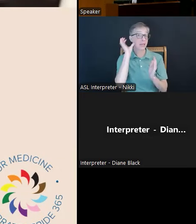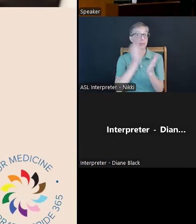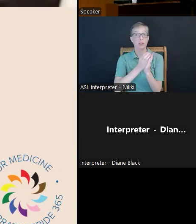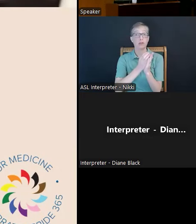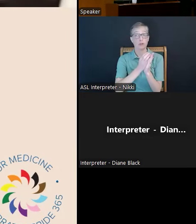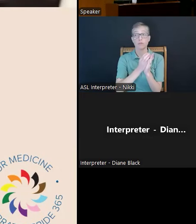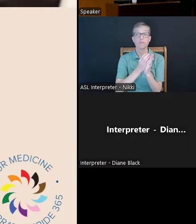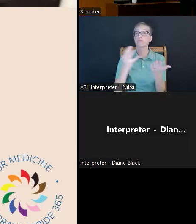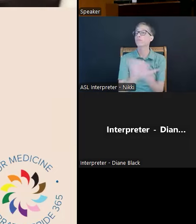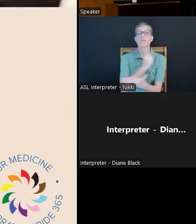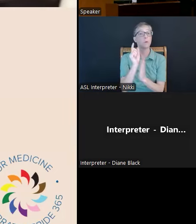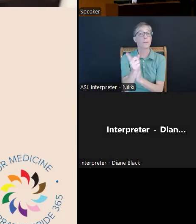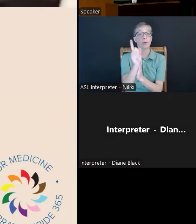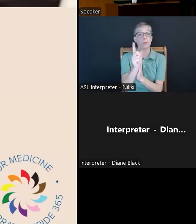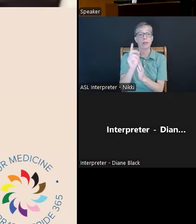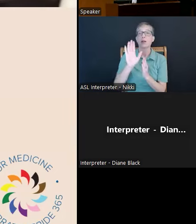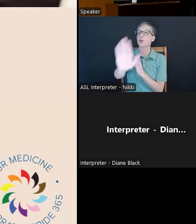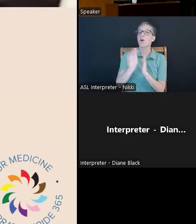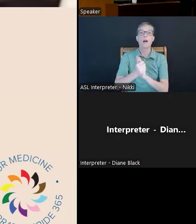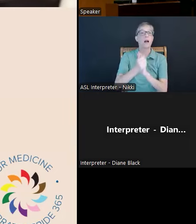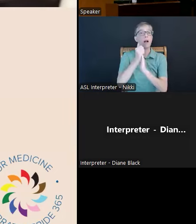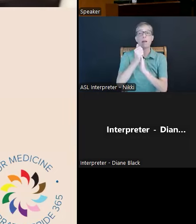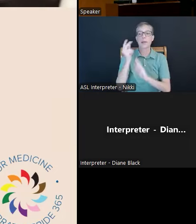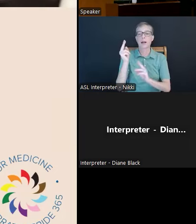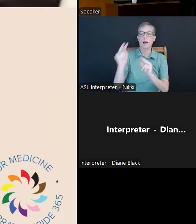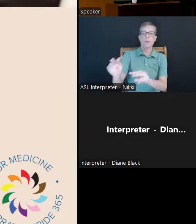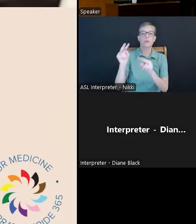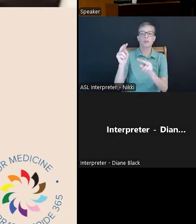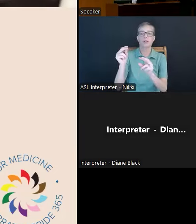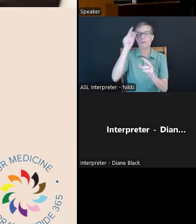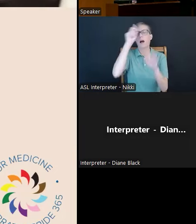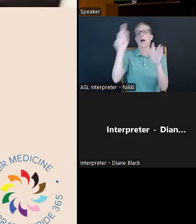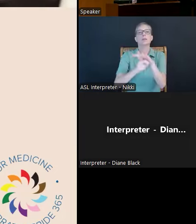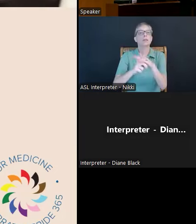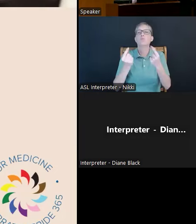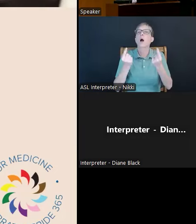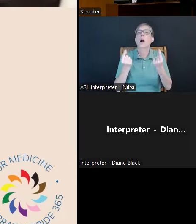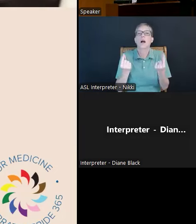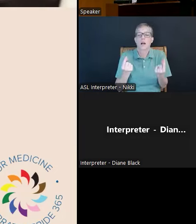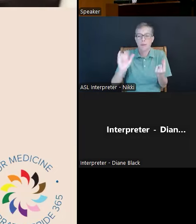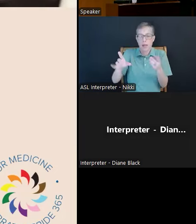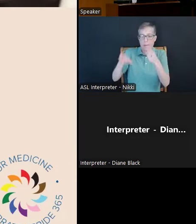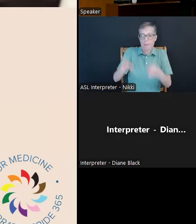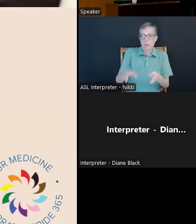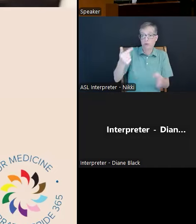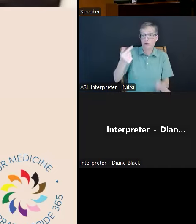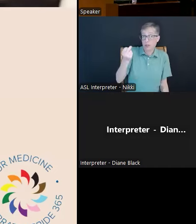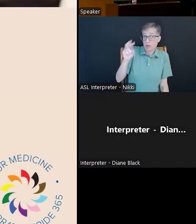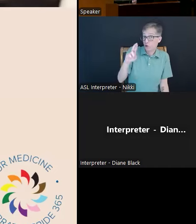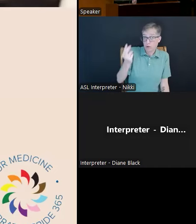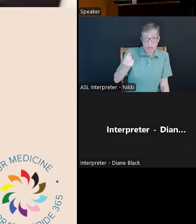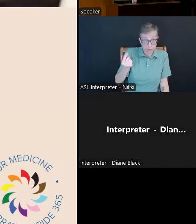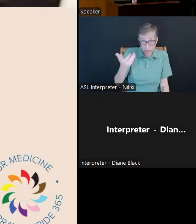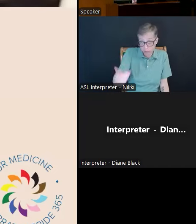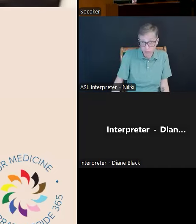moment and describe your automatic observations, automatic thoughts. What are your thoughts about this person's gender?